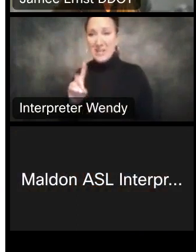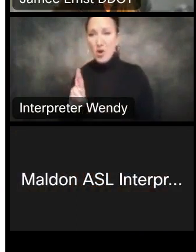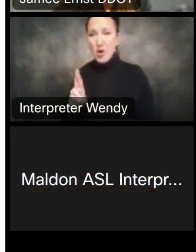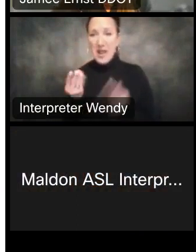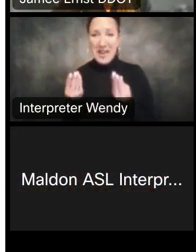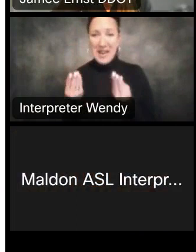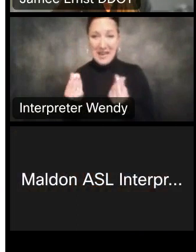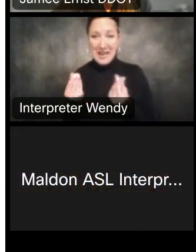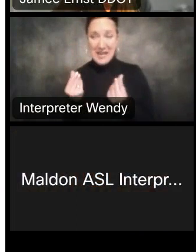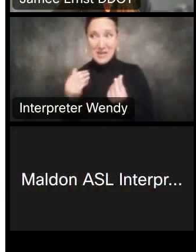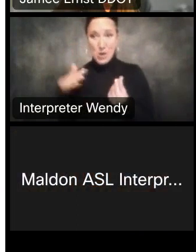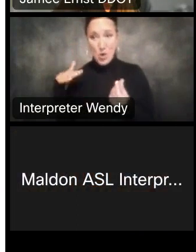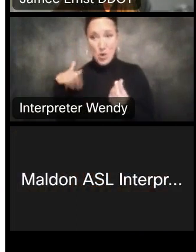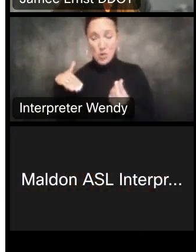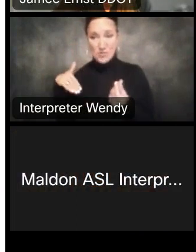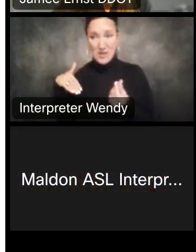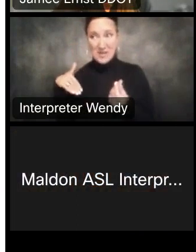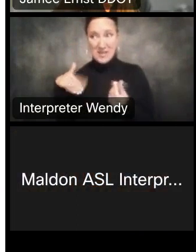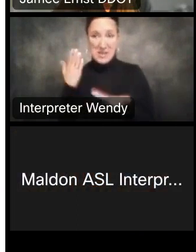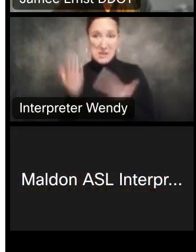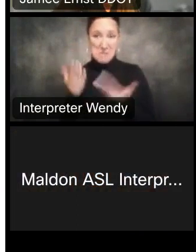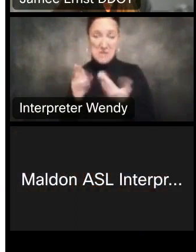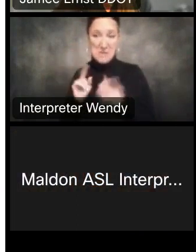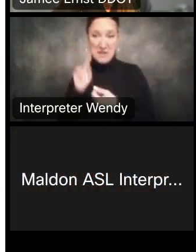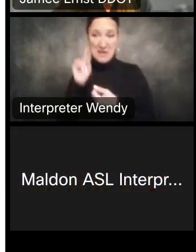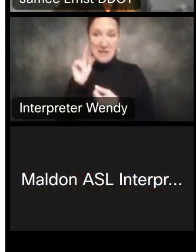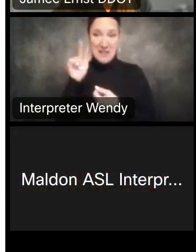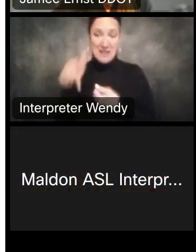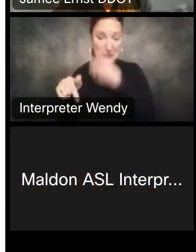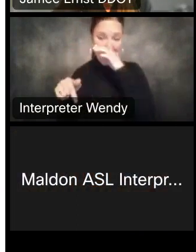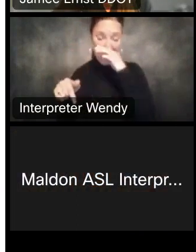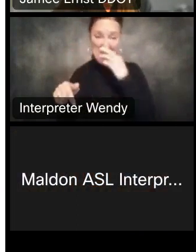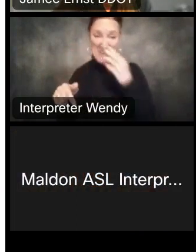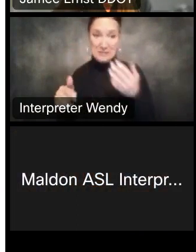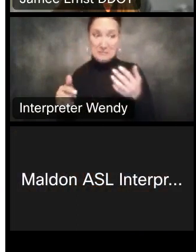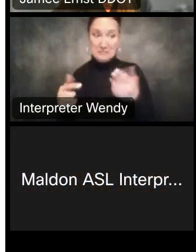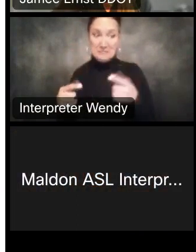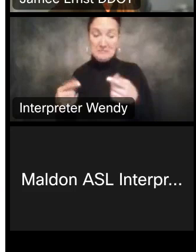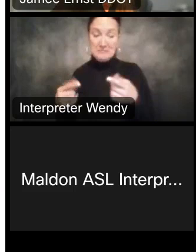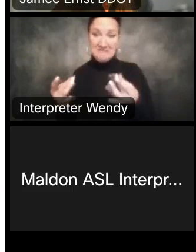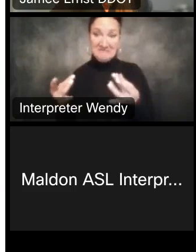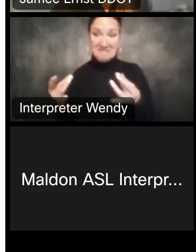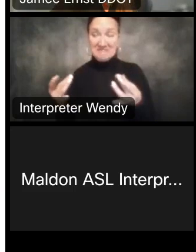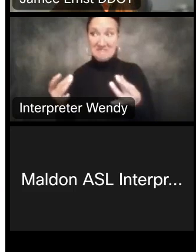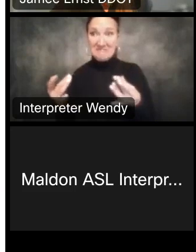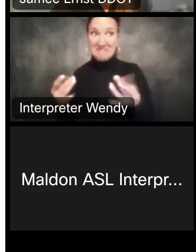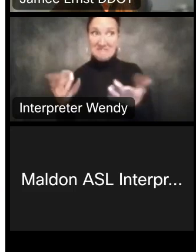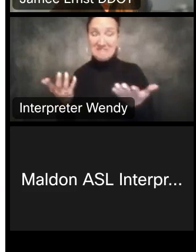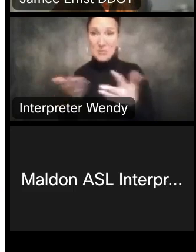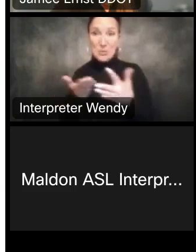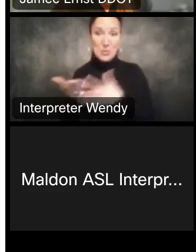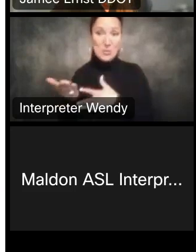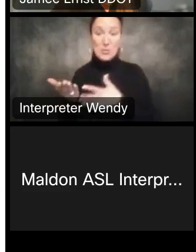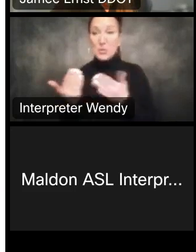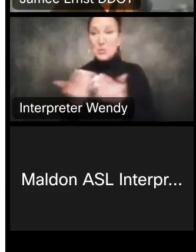already, that might come across as an, that you might have to go through a whole